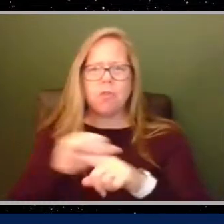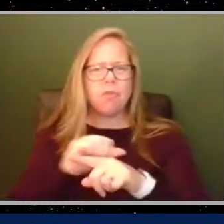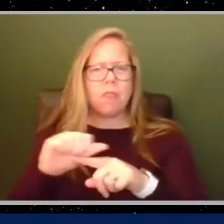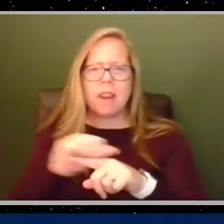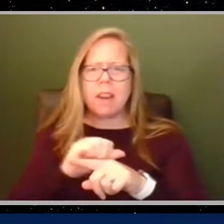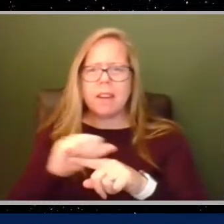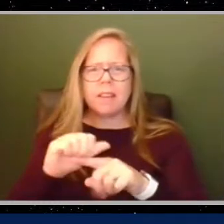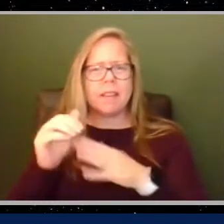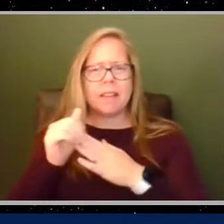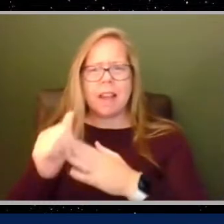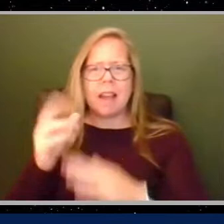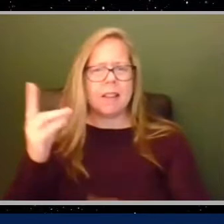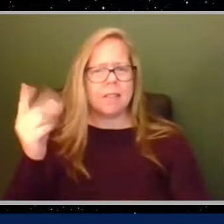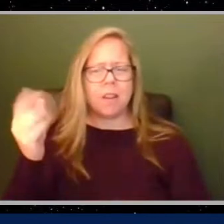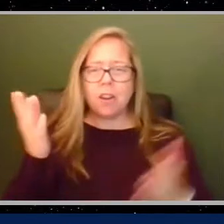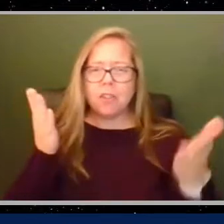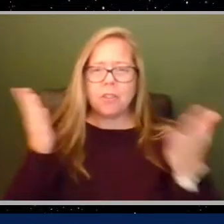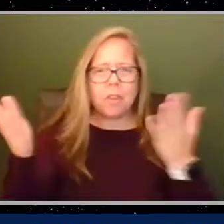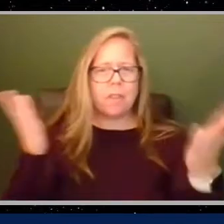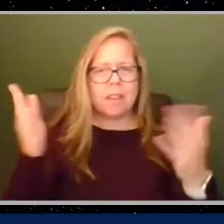animal or service animal.